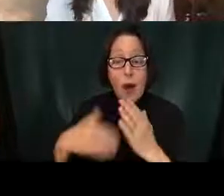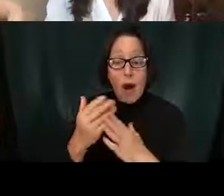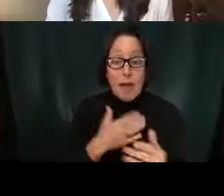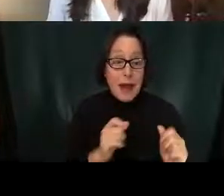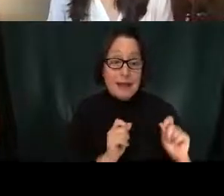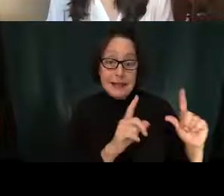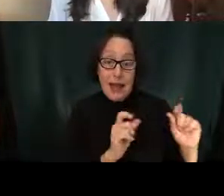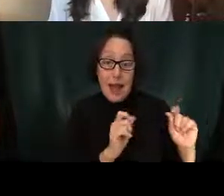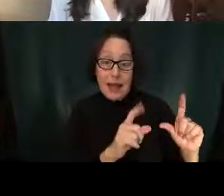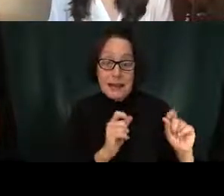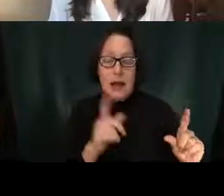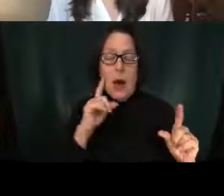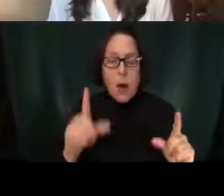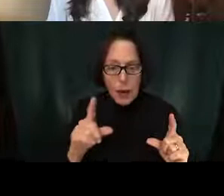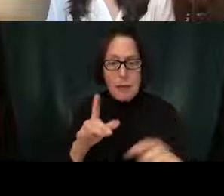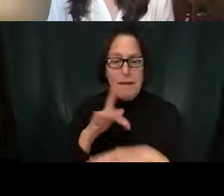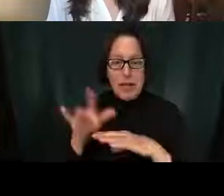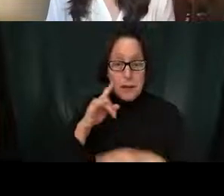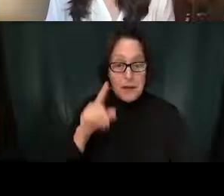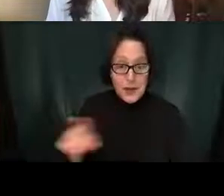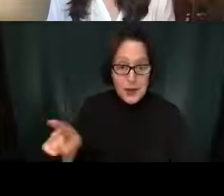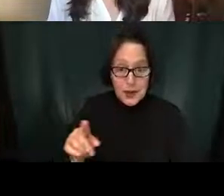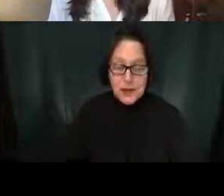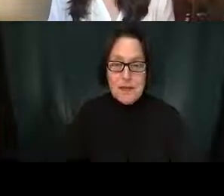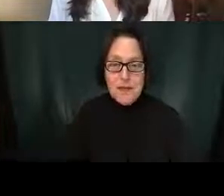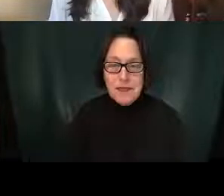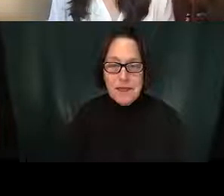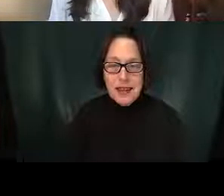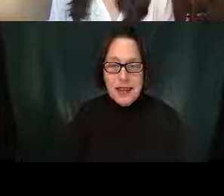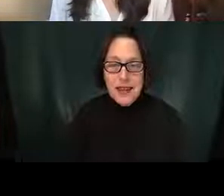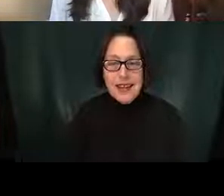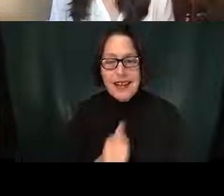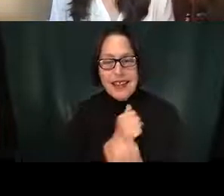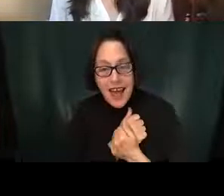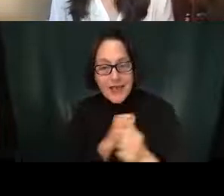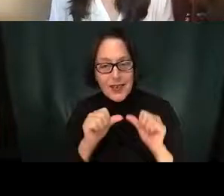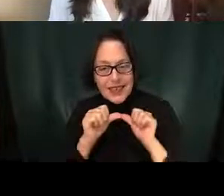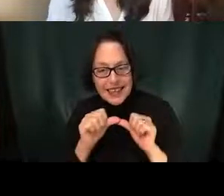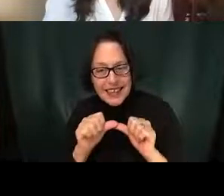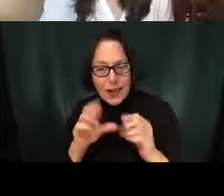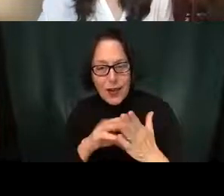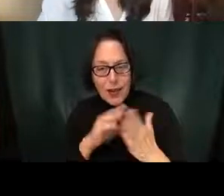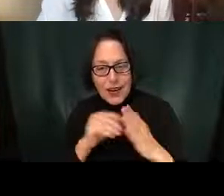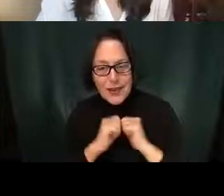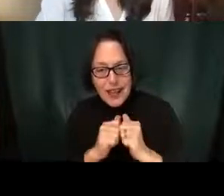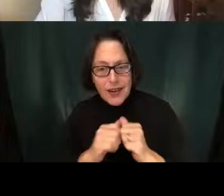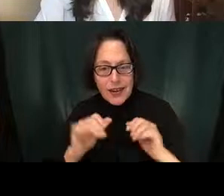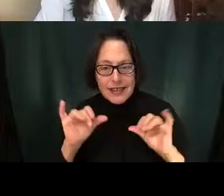think I've seen the links come in here as well. So I'm loving to keep learning together and staying connected as